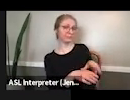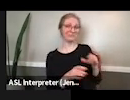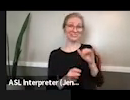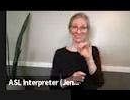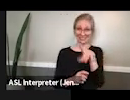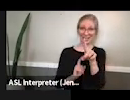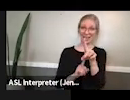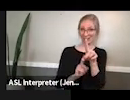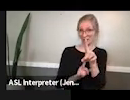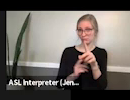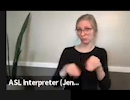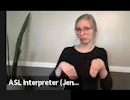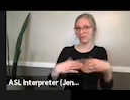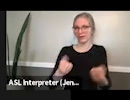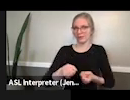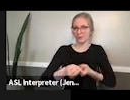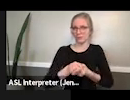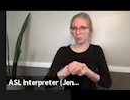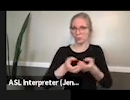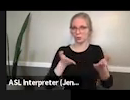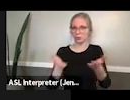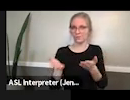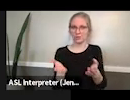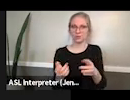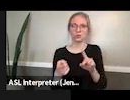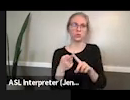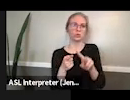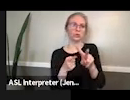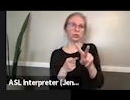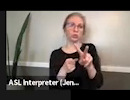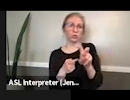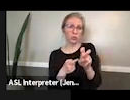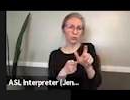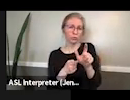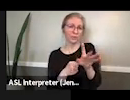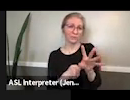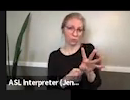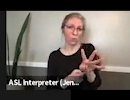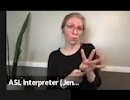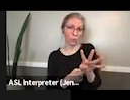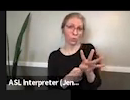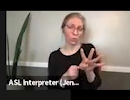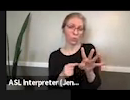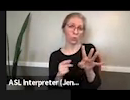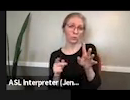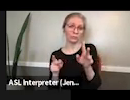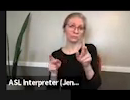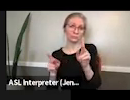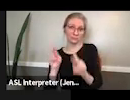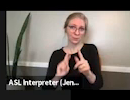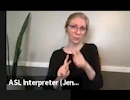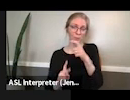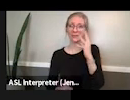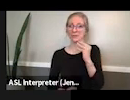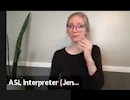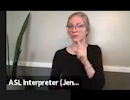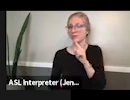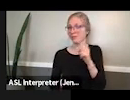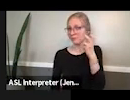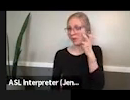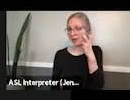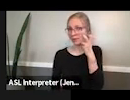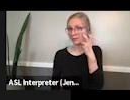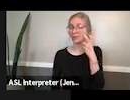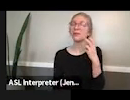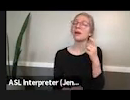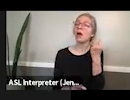provided support services to 224 individuals who experienced deafblindness. This is birth through